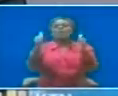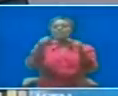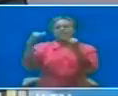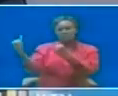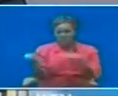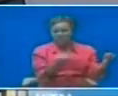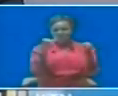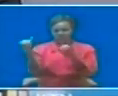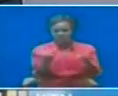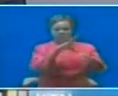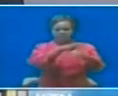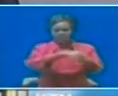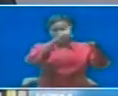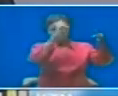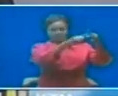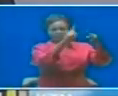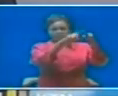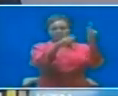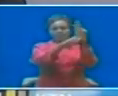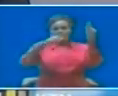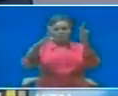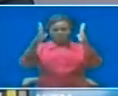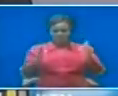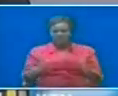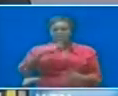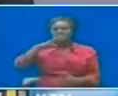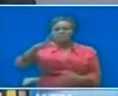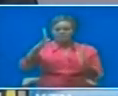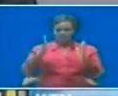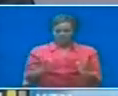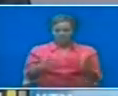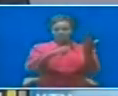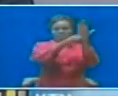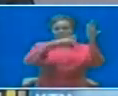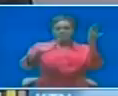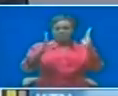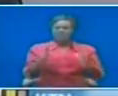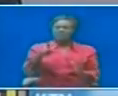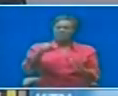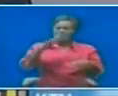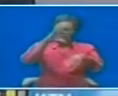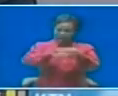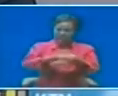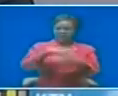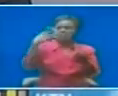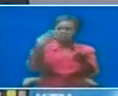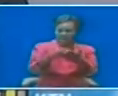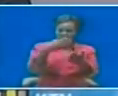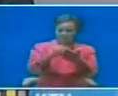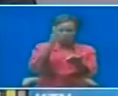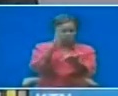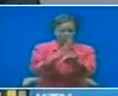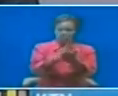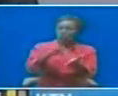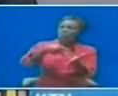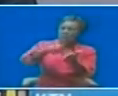invites to grace occasions. And then we have celebrated speakers. Now, celebrated speakers are people who are able to pay top dollar. People pay them,